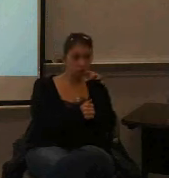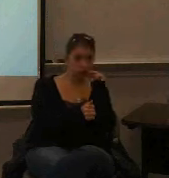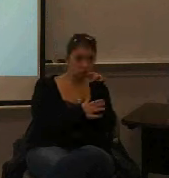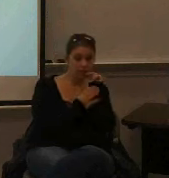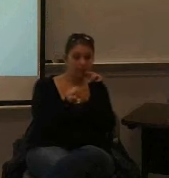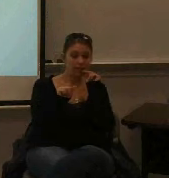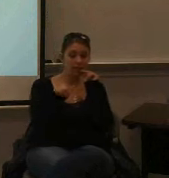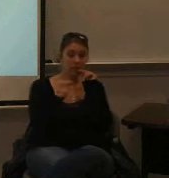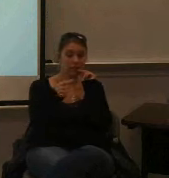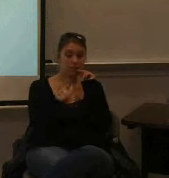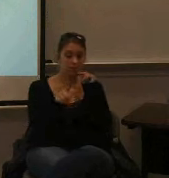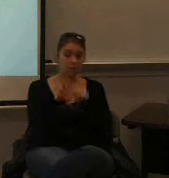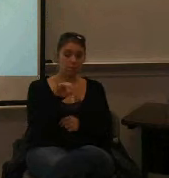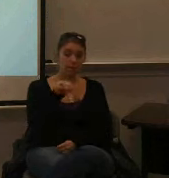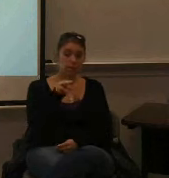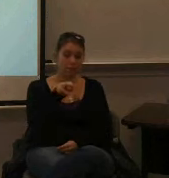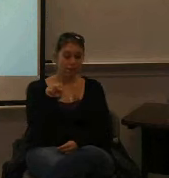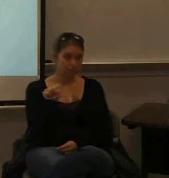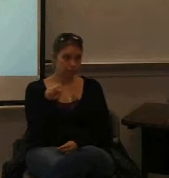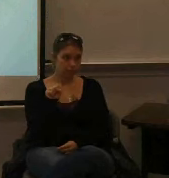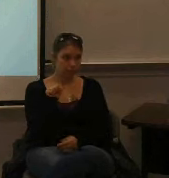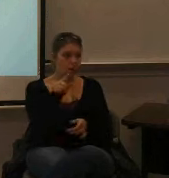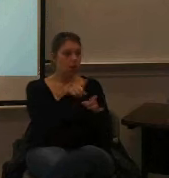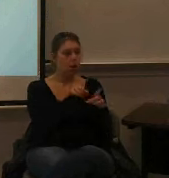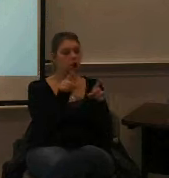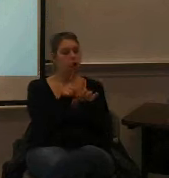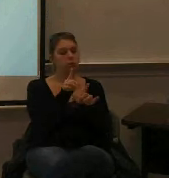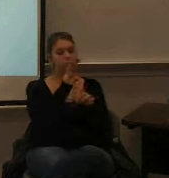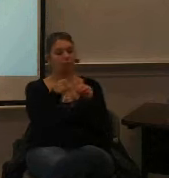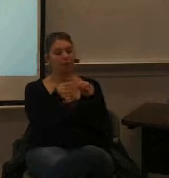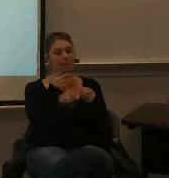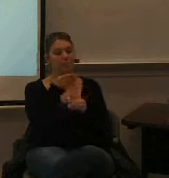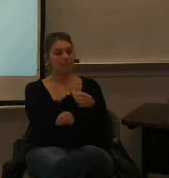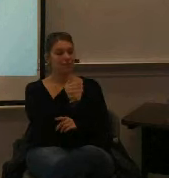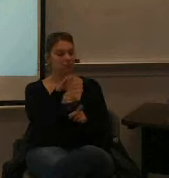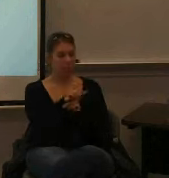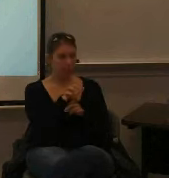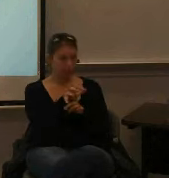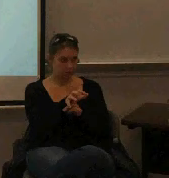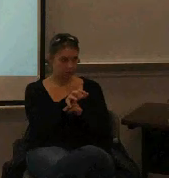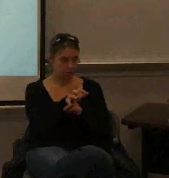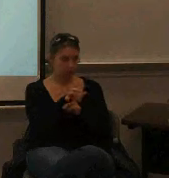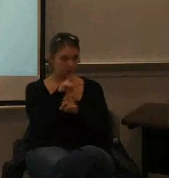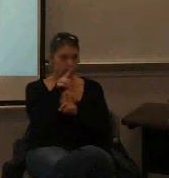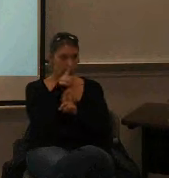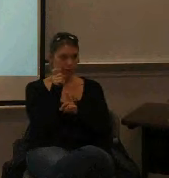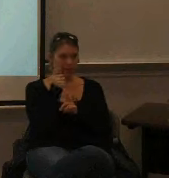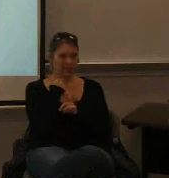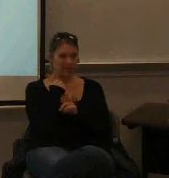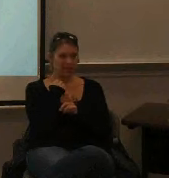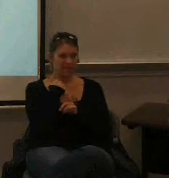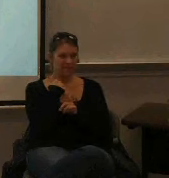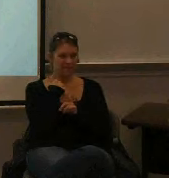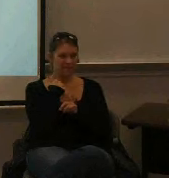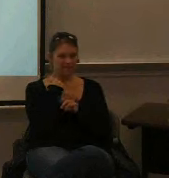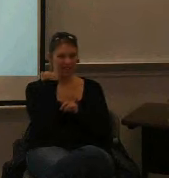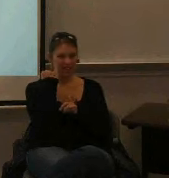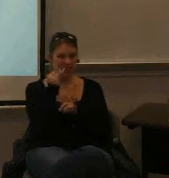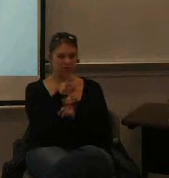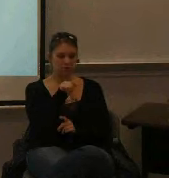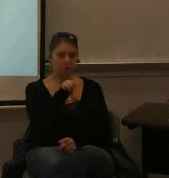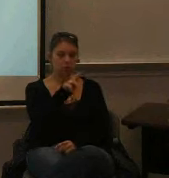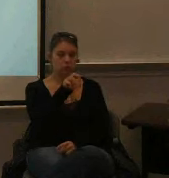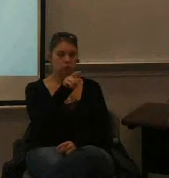biomass. And we can also talk about fish populations, because there's this idea of a